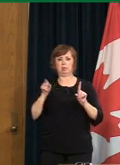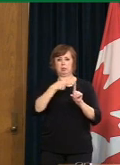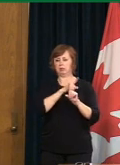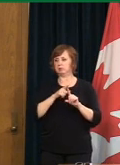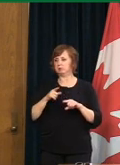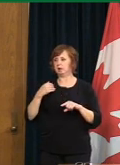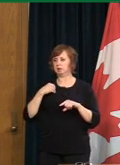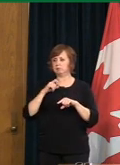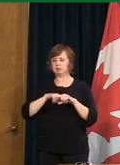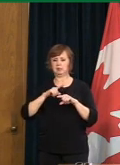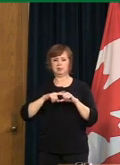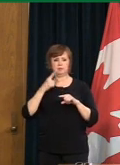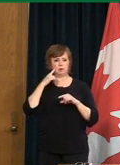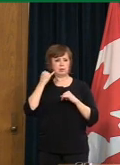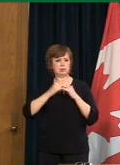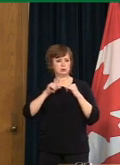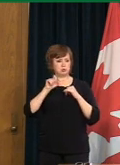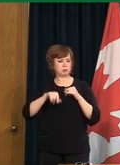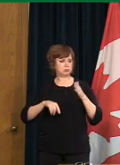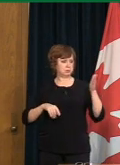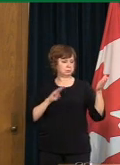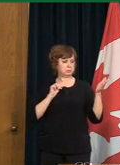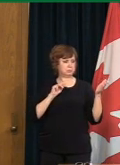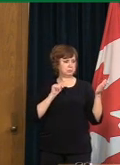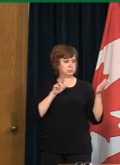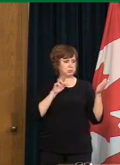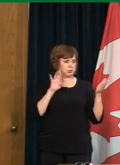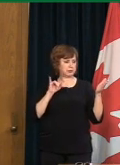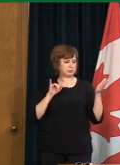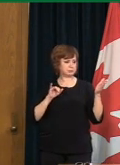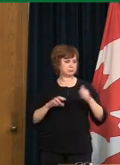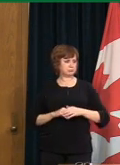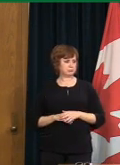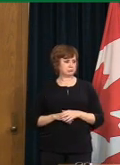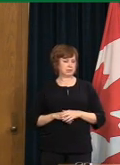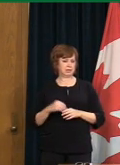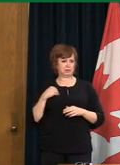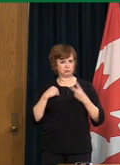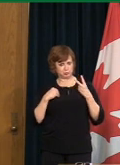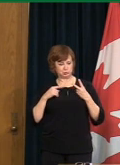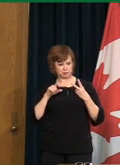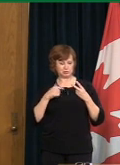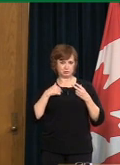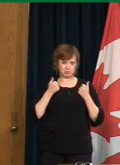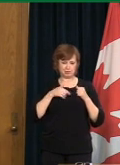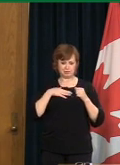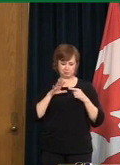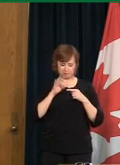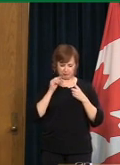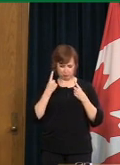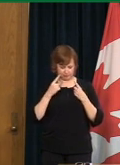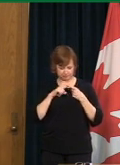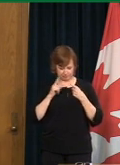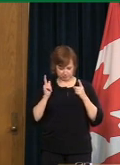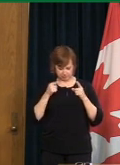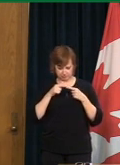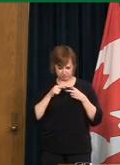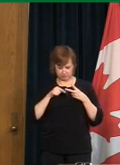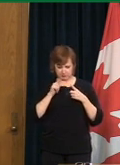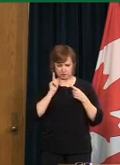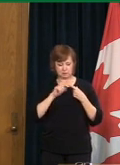have time for one last question in the room. Marty? Yes, sir, I got a couple, but can you tell